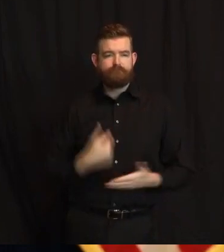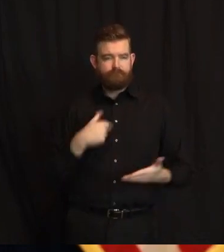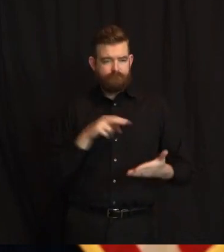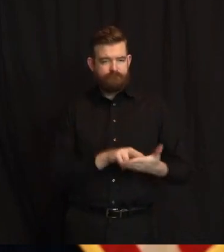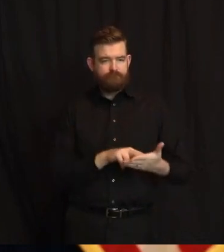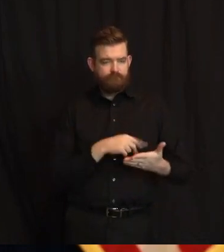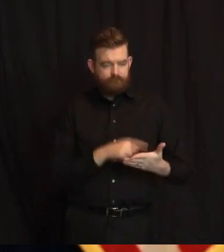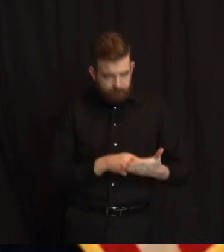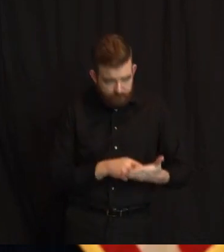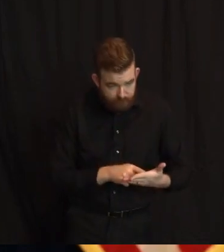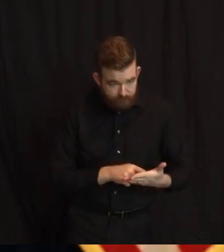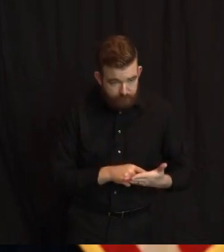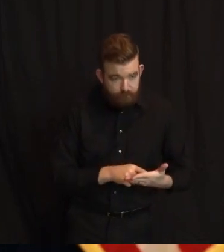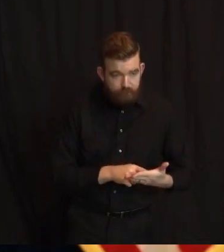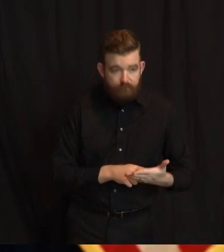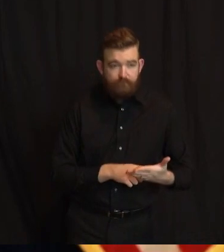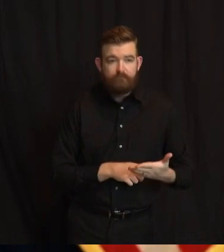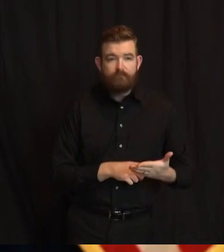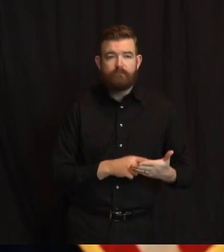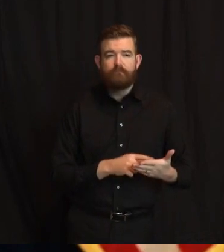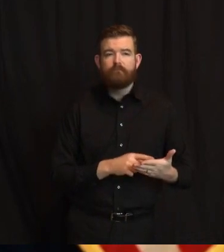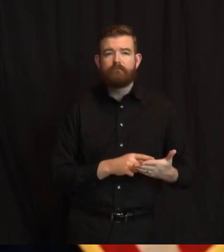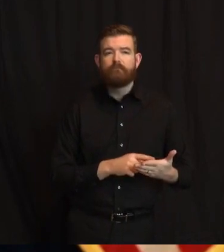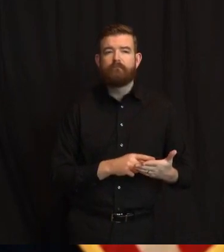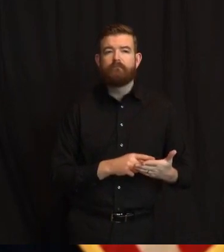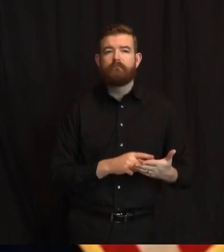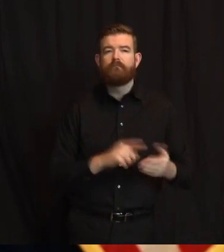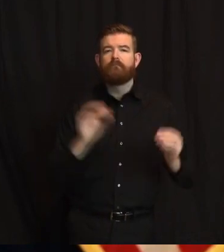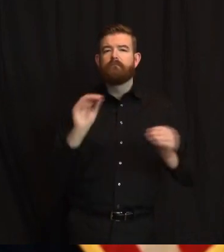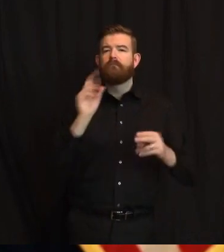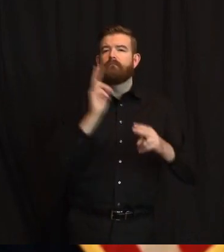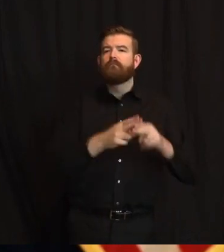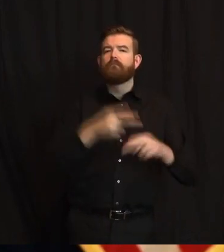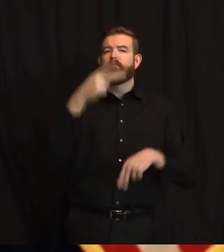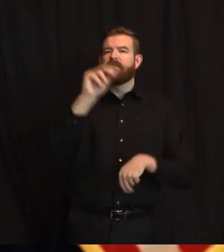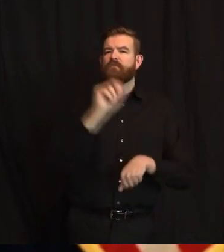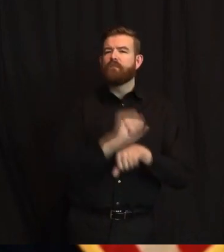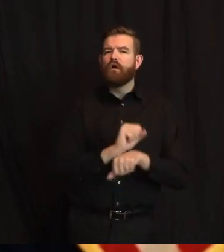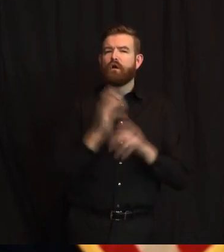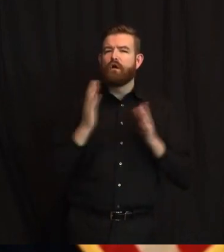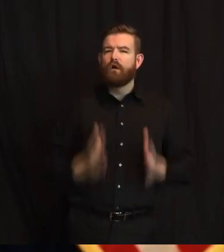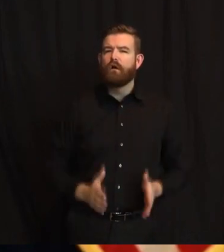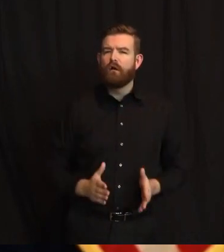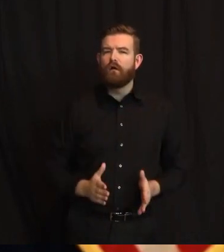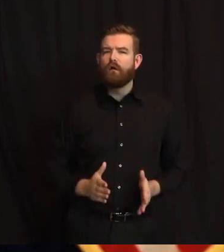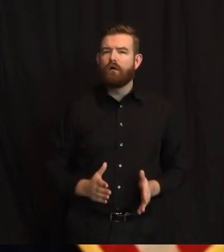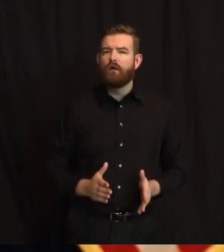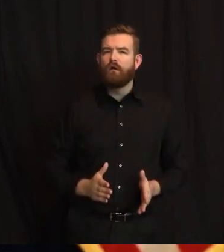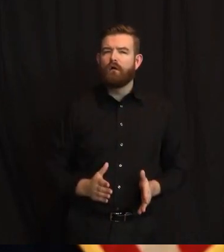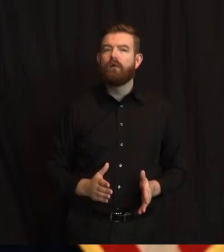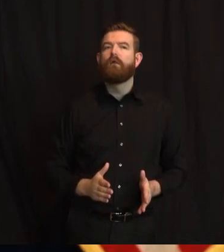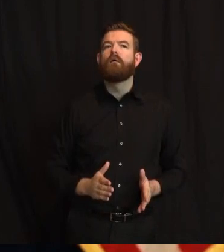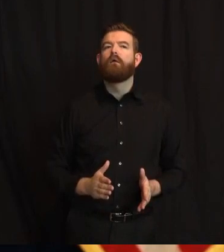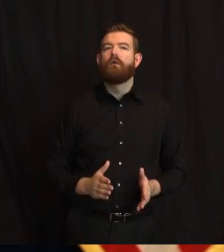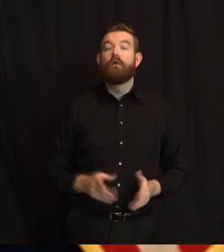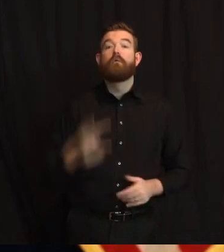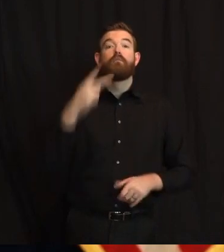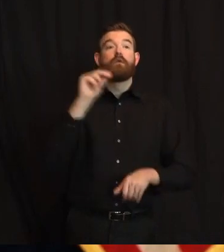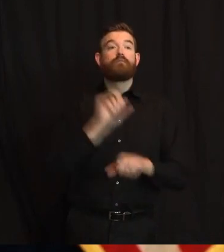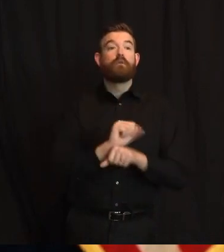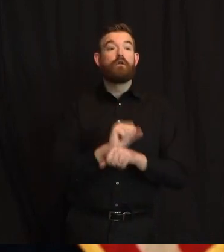guys never talk about postal workers. And that's partly because postal workers are under a federal